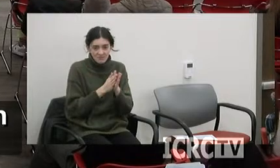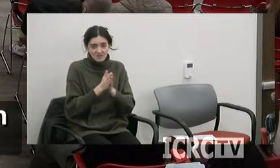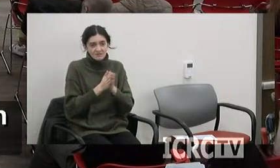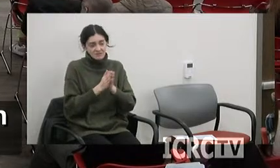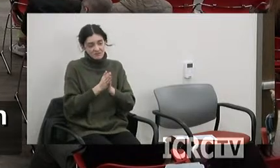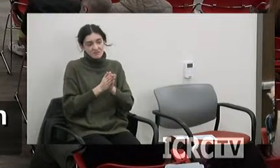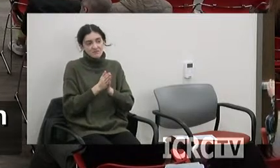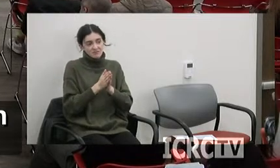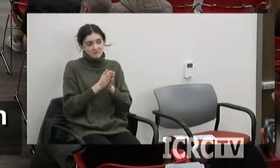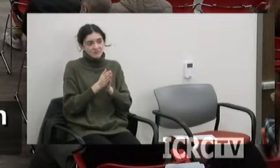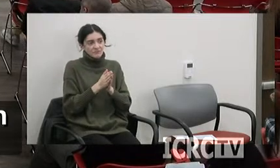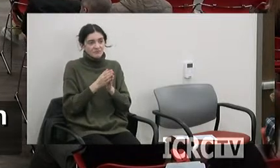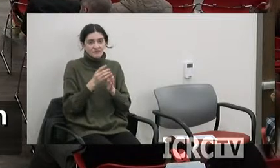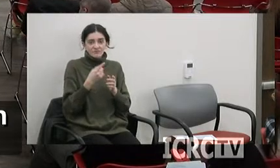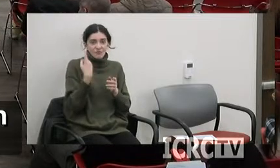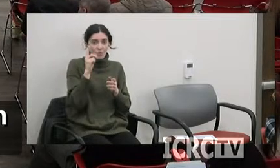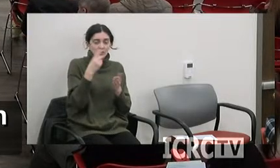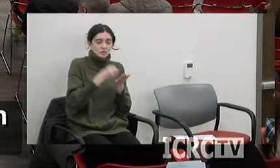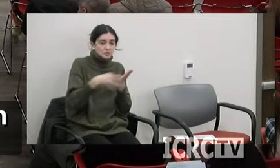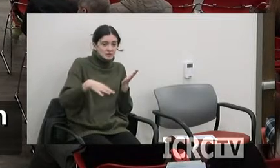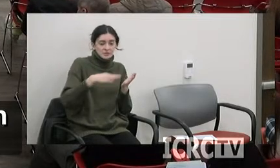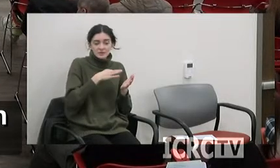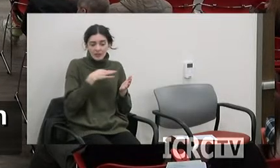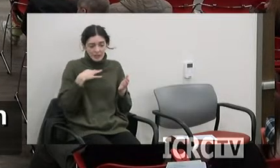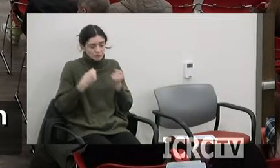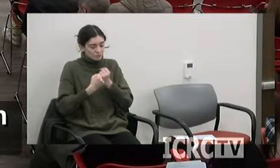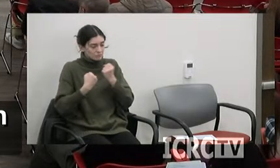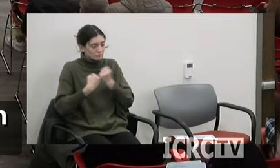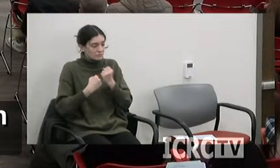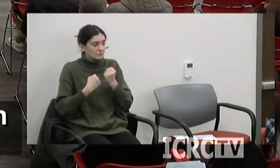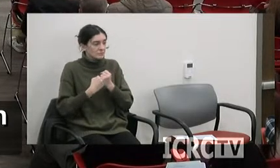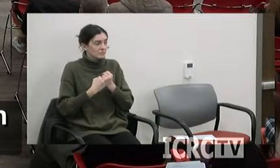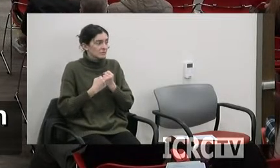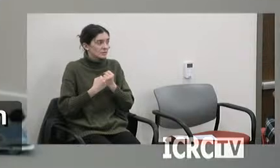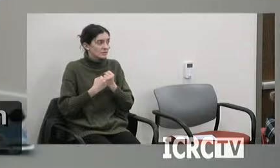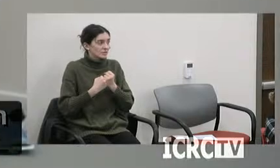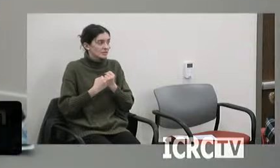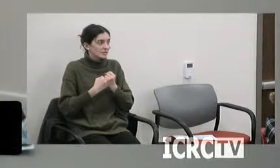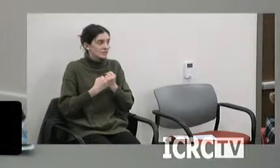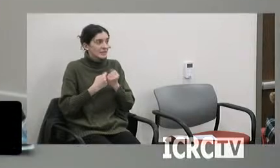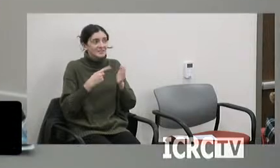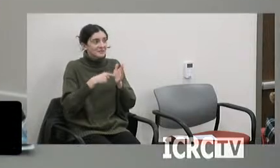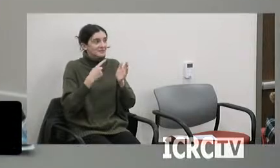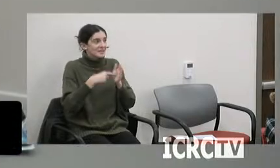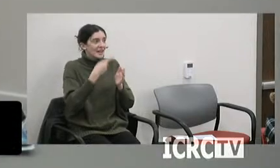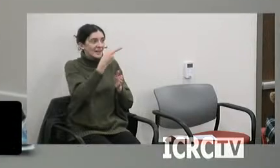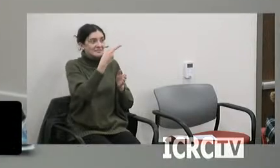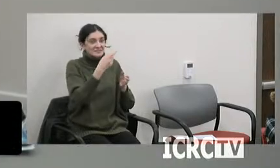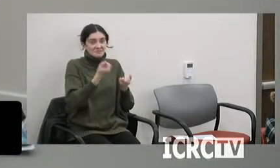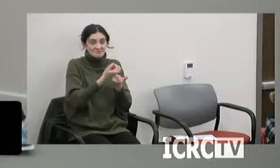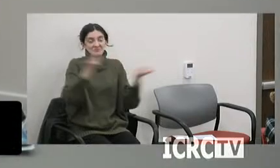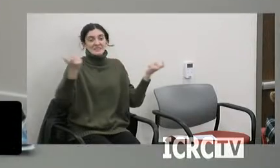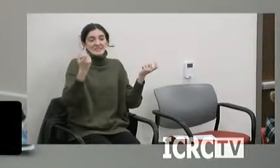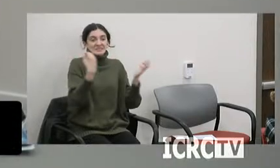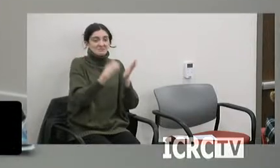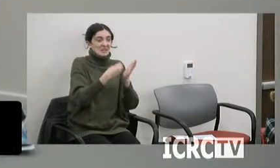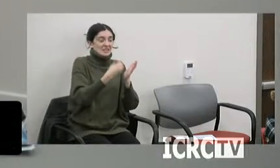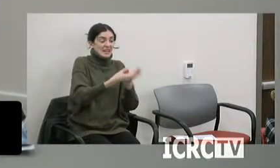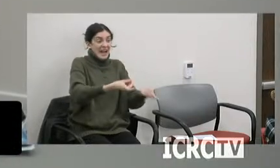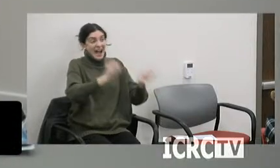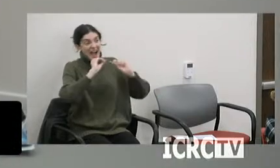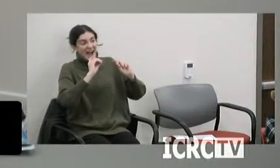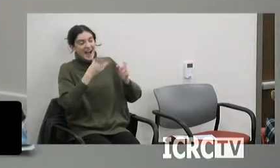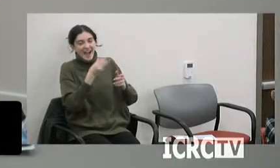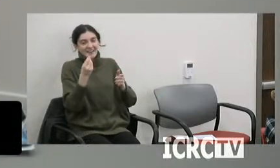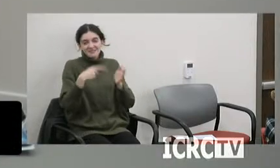people for the students and the staff. And it comes in big donations like this and small things like thank you notes, but we